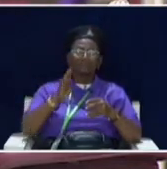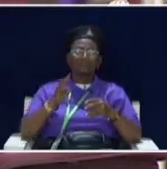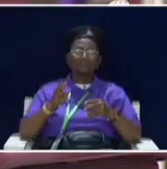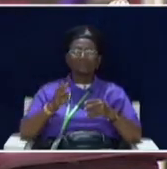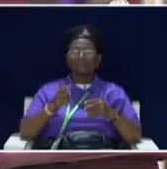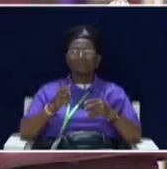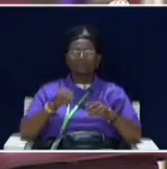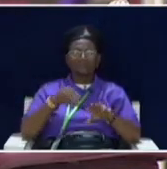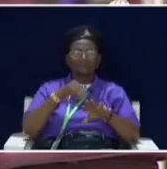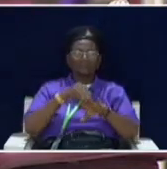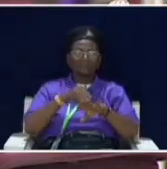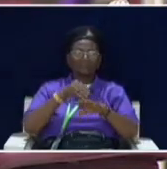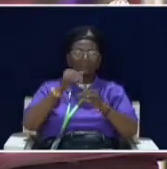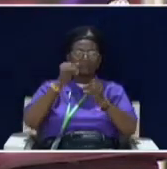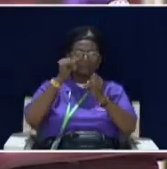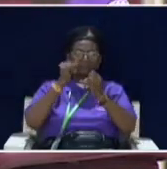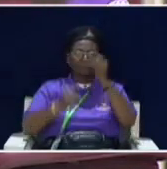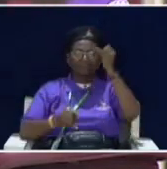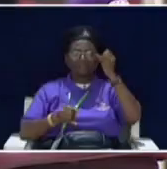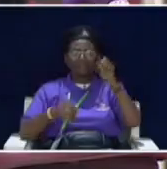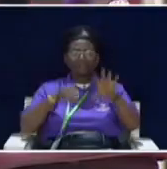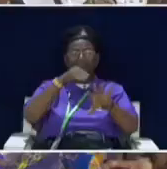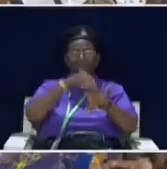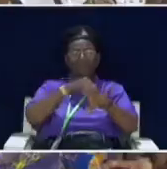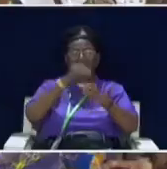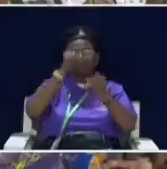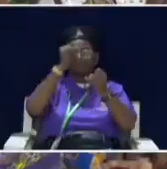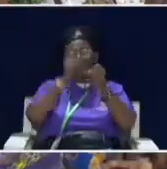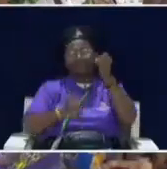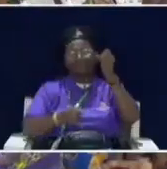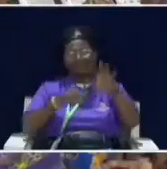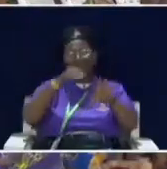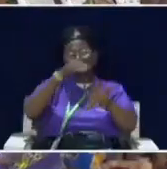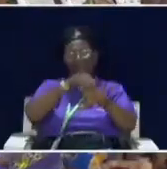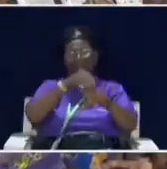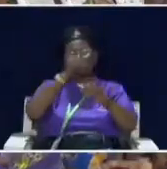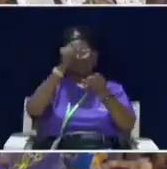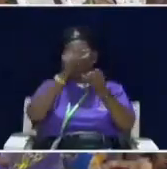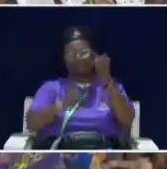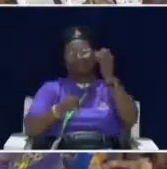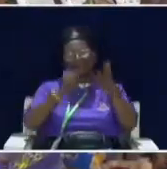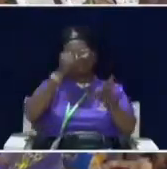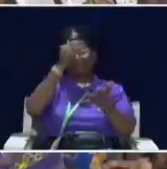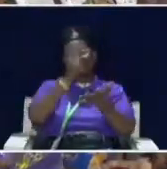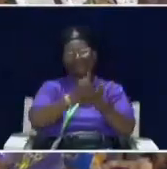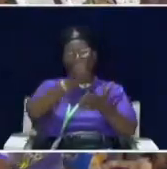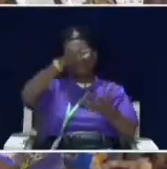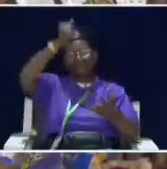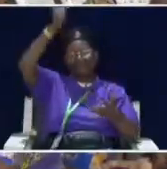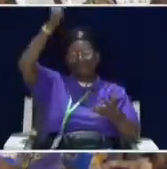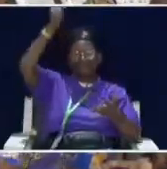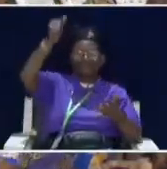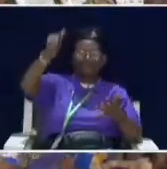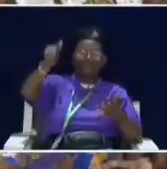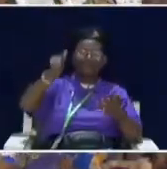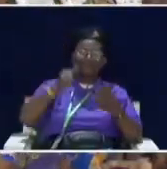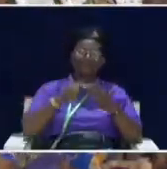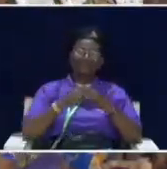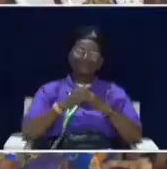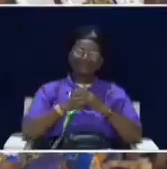At last. At last. At last. Nigbe igbeyin lopin